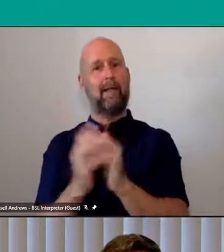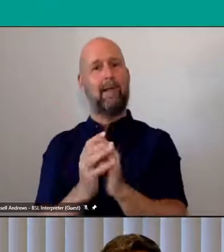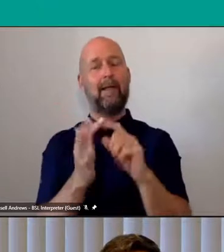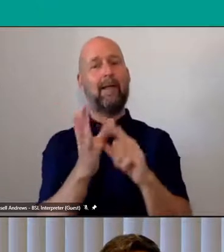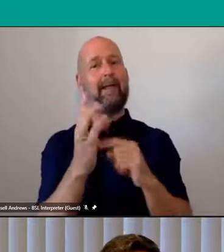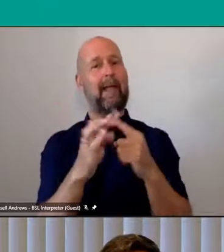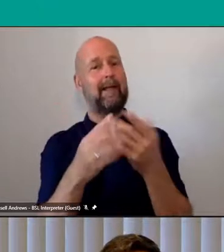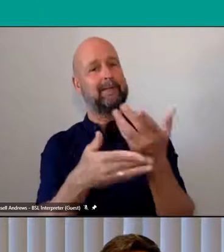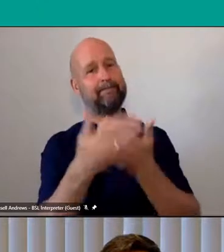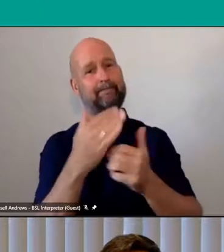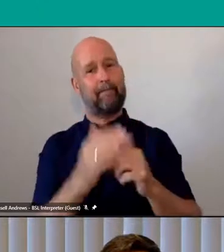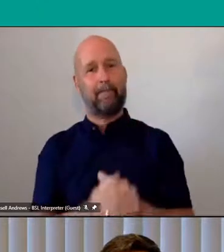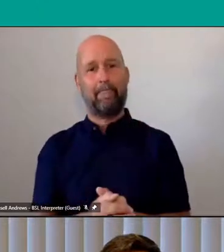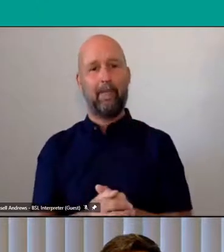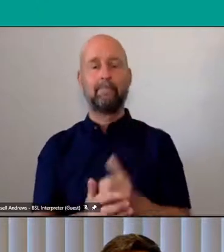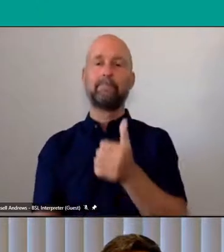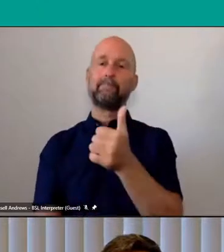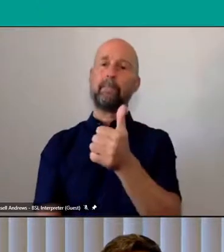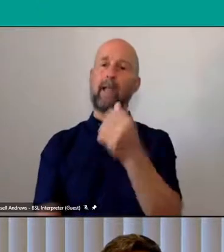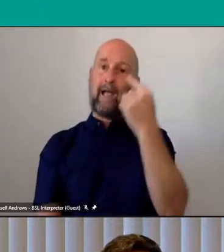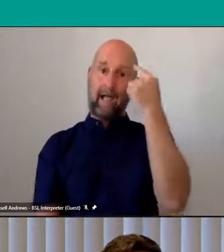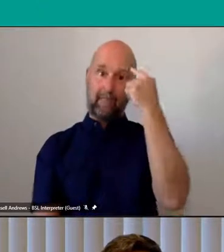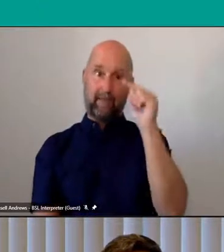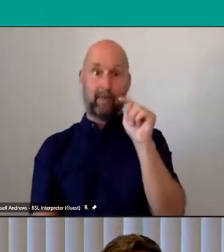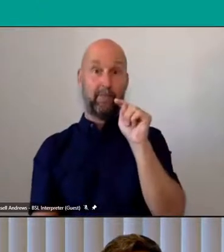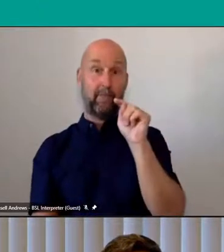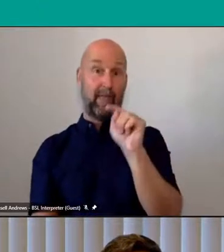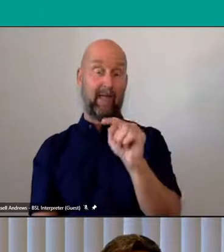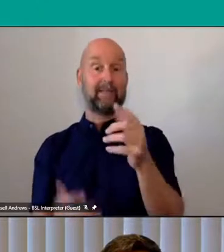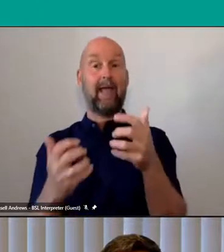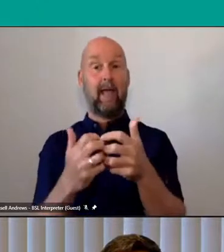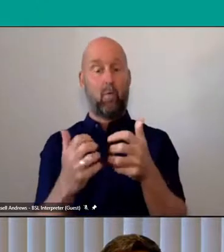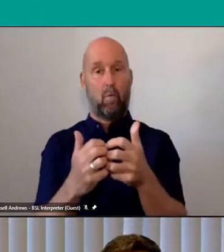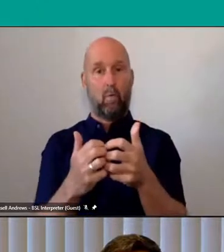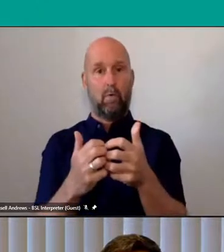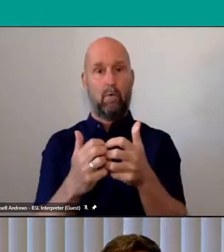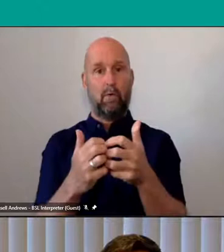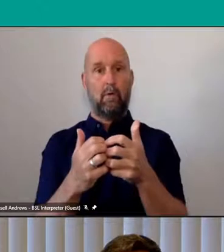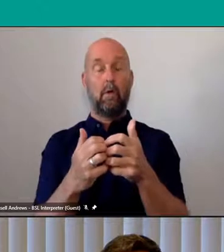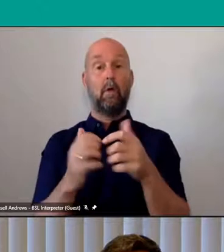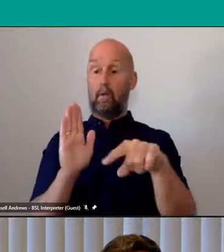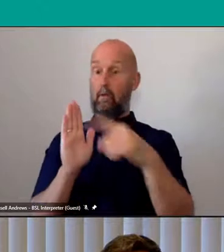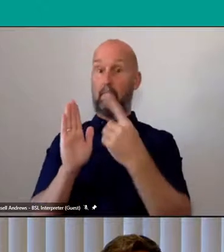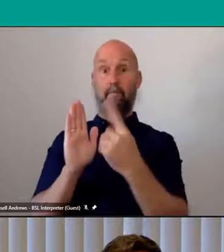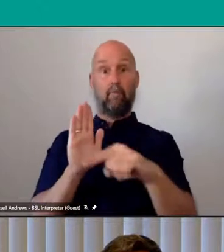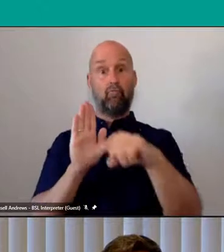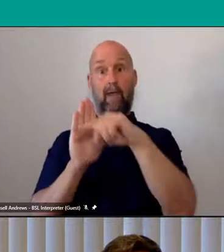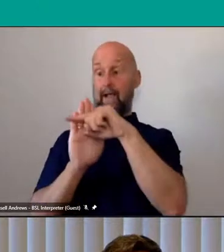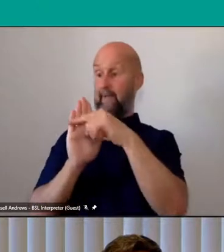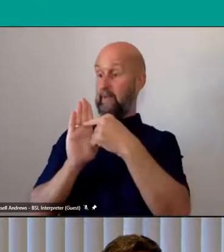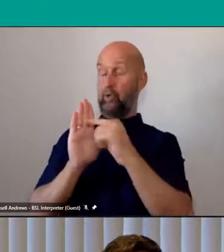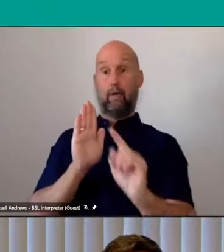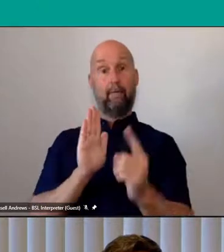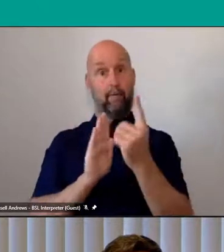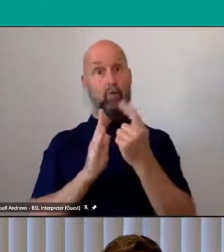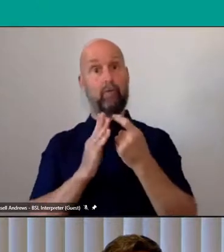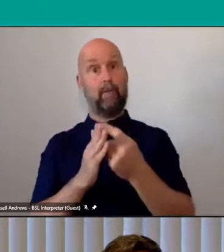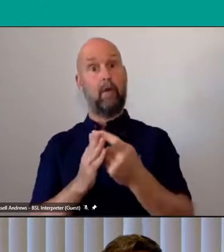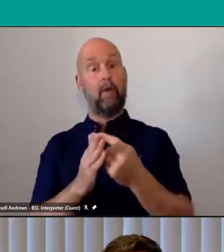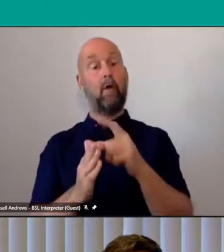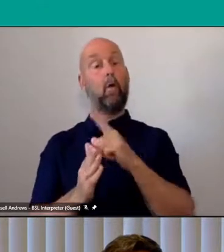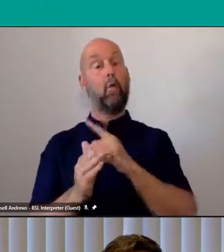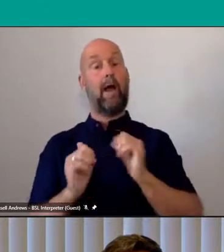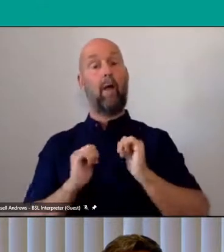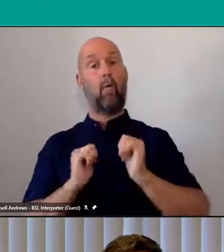Kate. Sure. I think that's about our first recommendation, actually, which is to put wellbeing